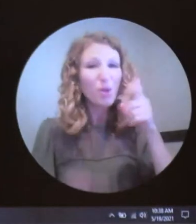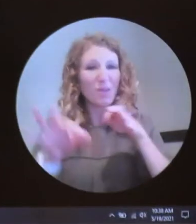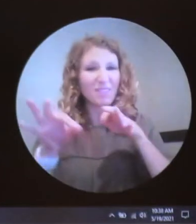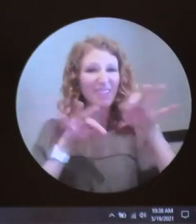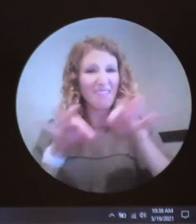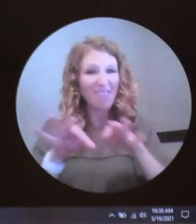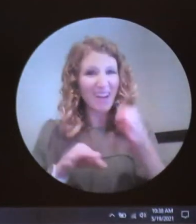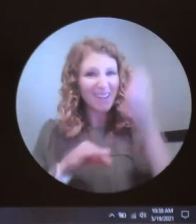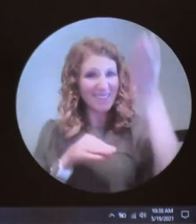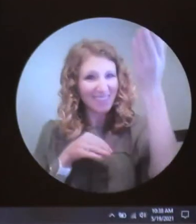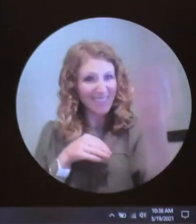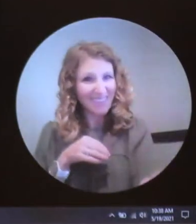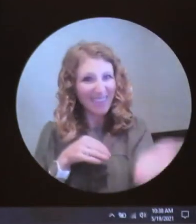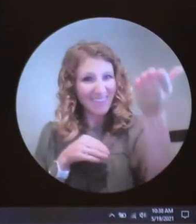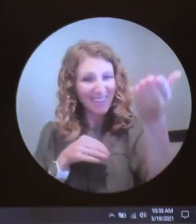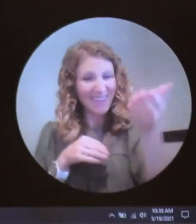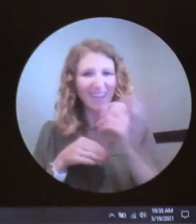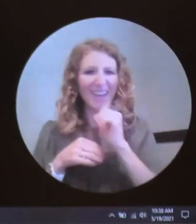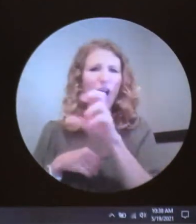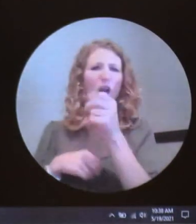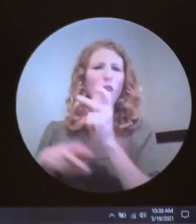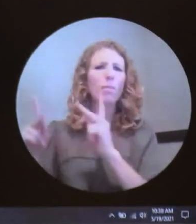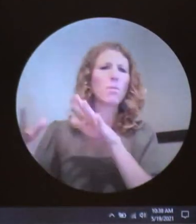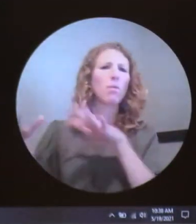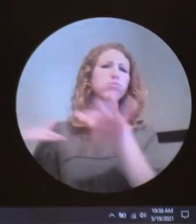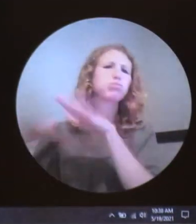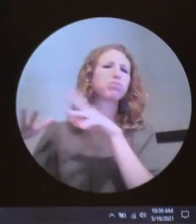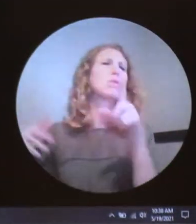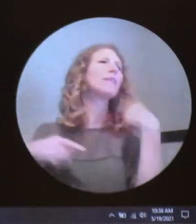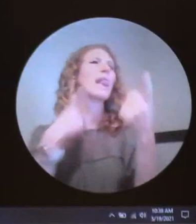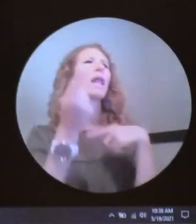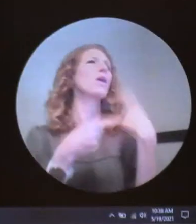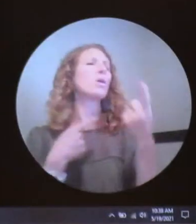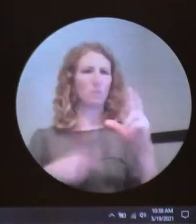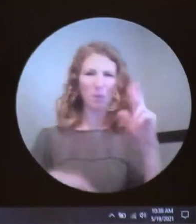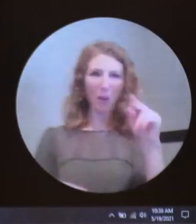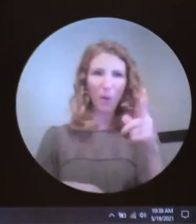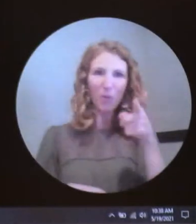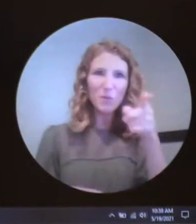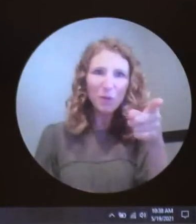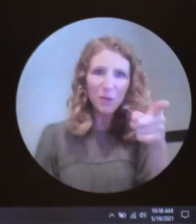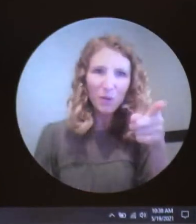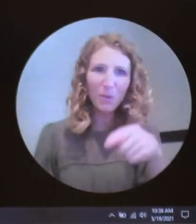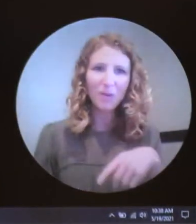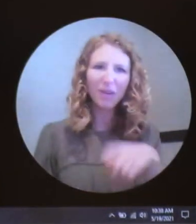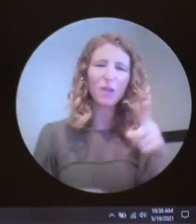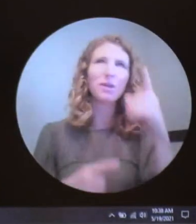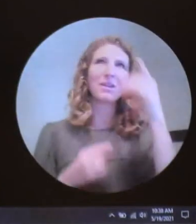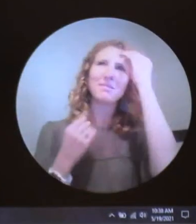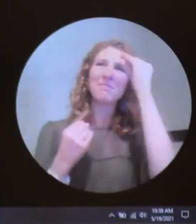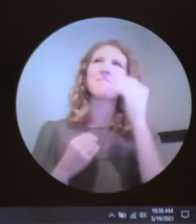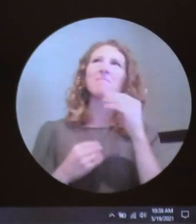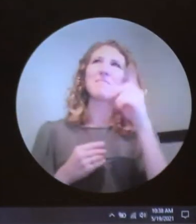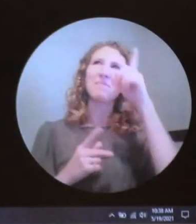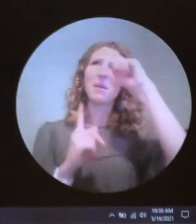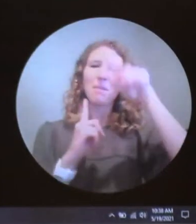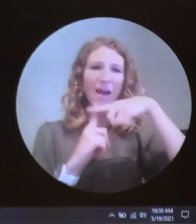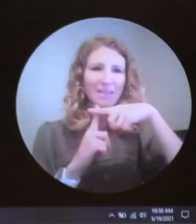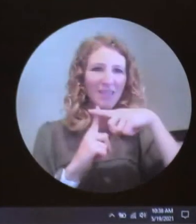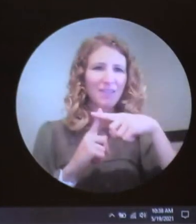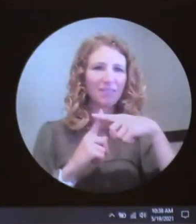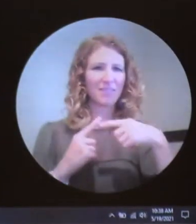the crowd of people surrounding you. Tell yourself that you are more than your challenges.